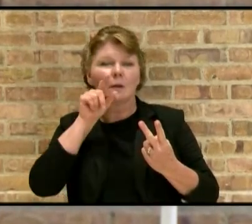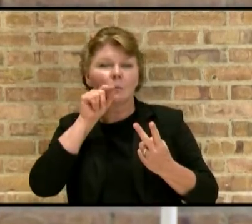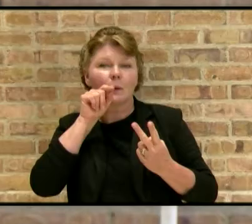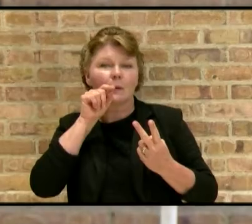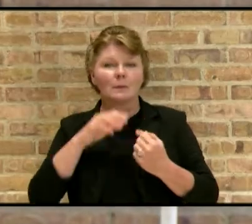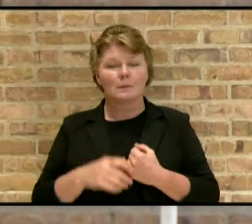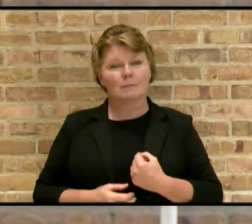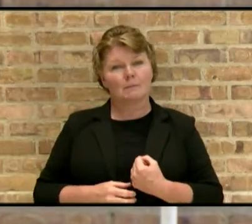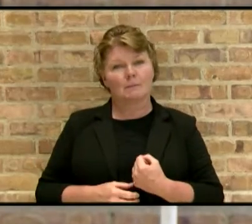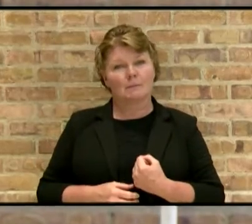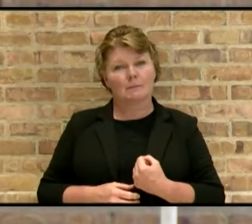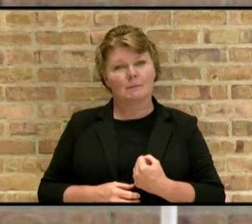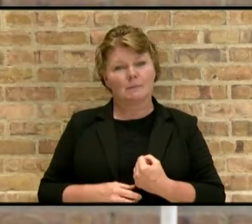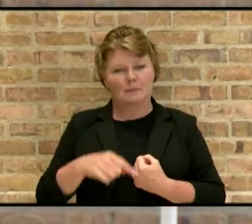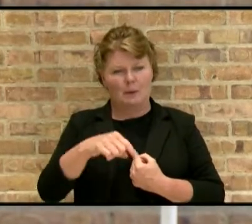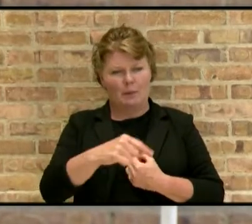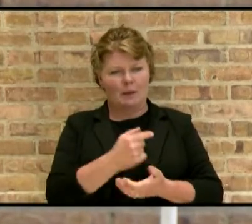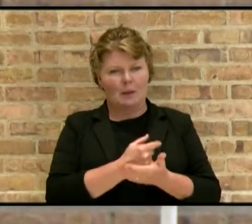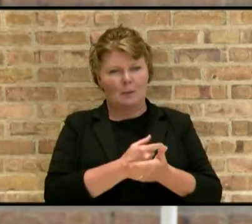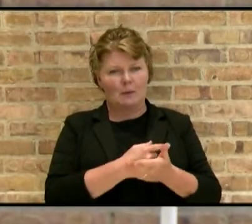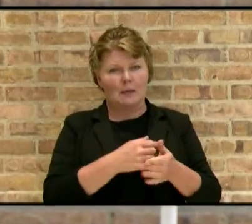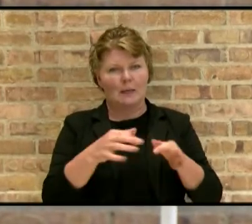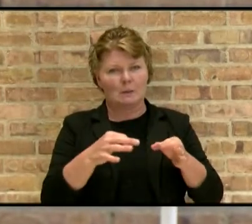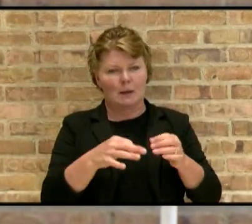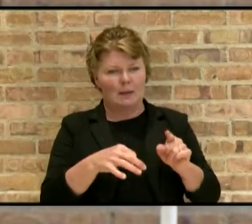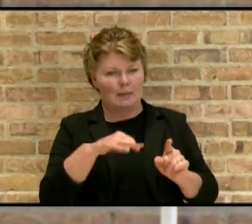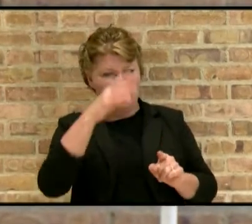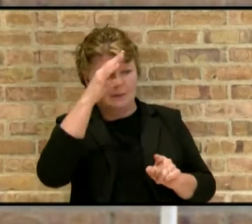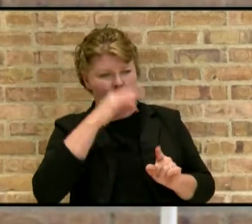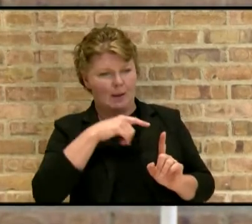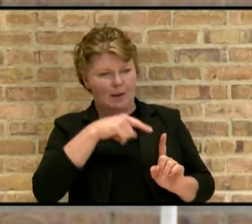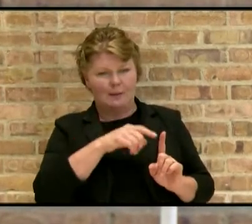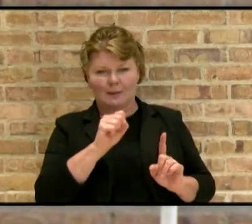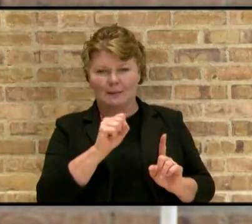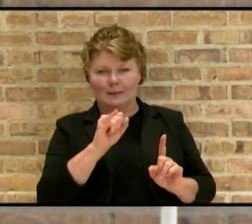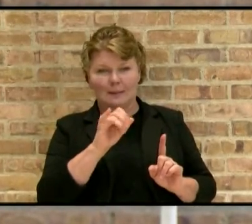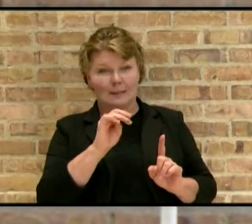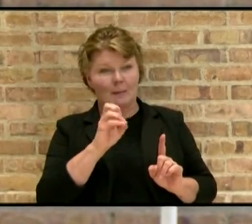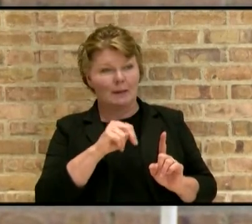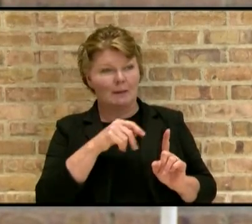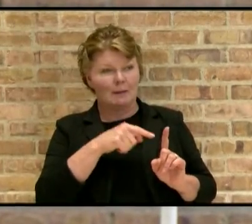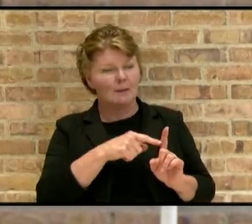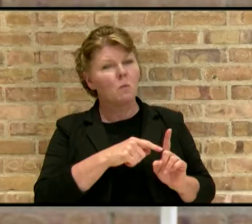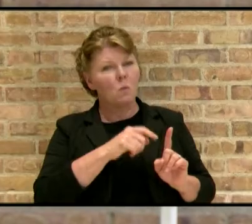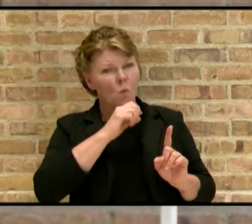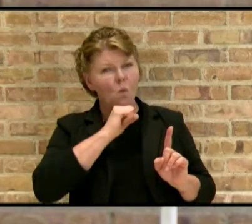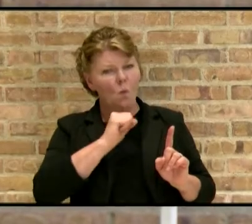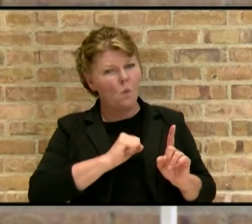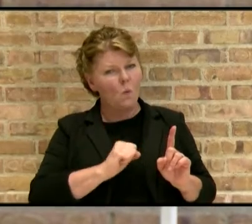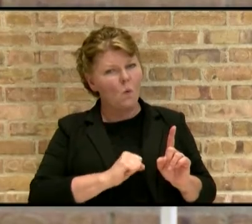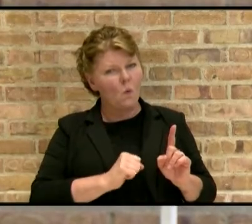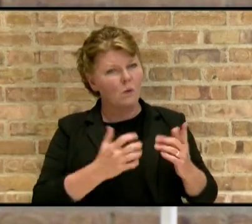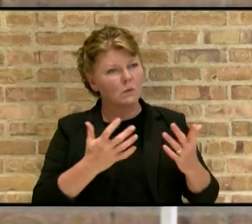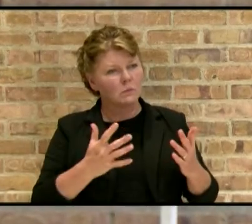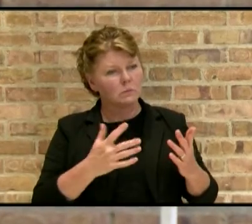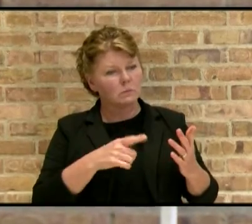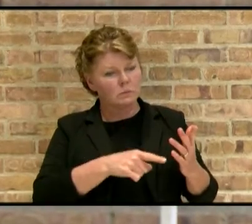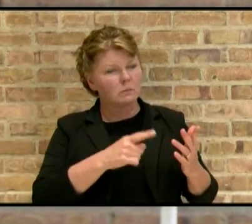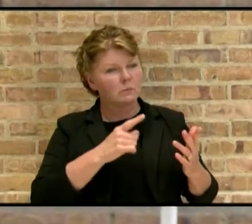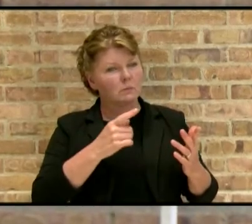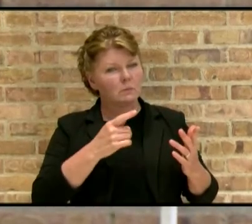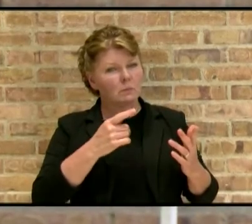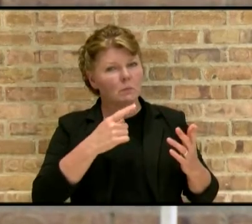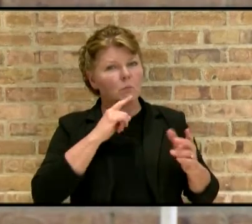Gospel tells us about a man named Simeon. He was an elderly man who had been promised that he would not